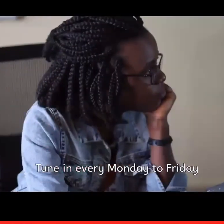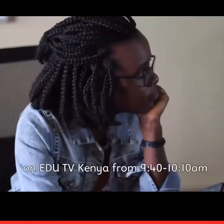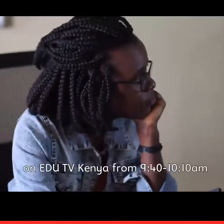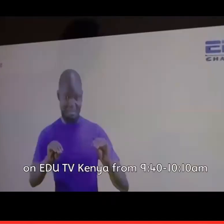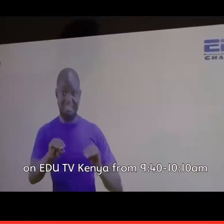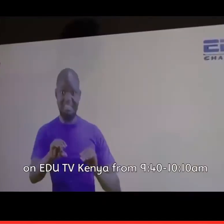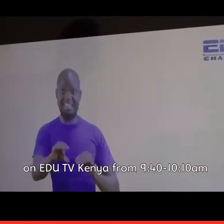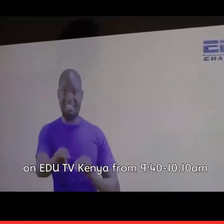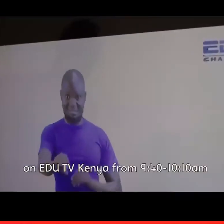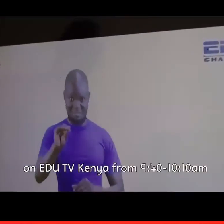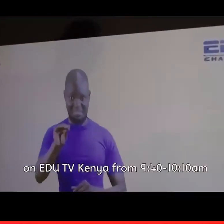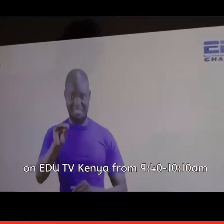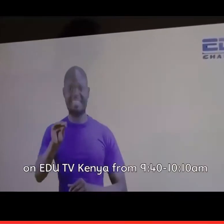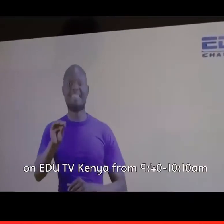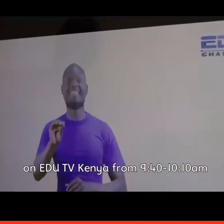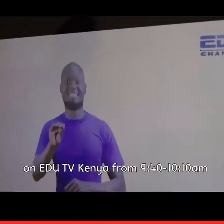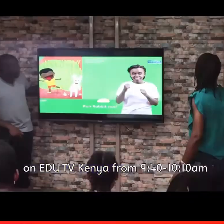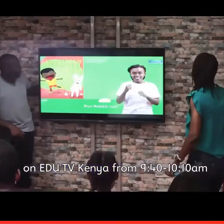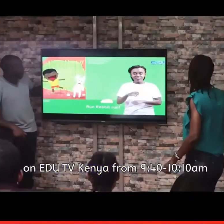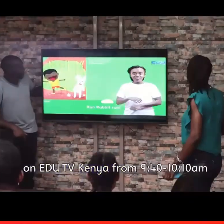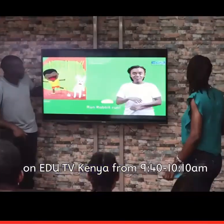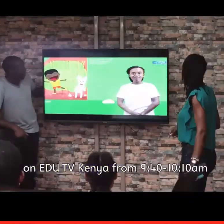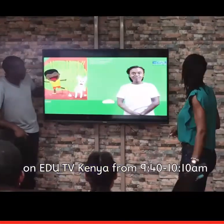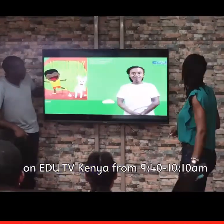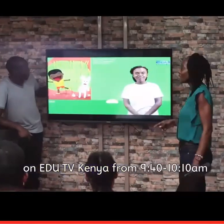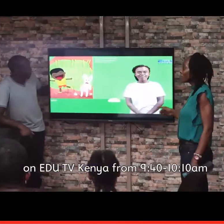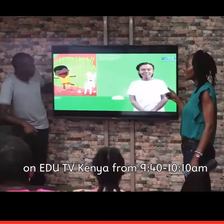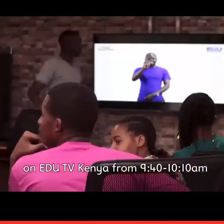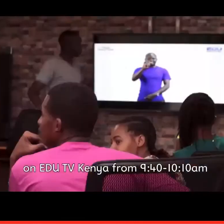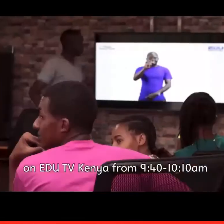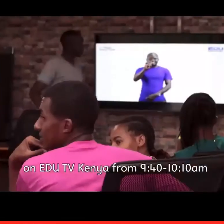What did chicken do when she heard what rabbit said?